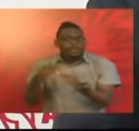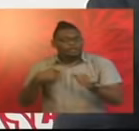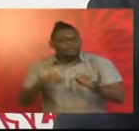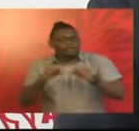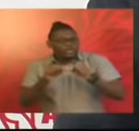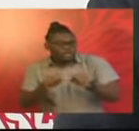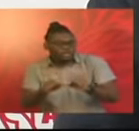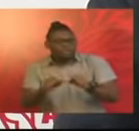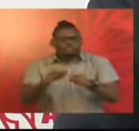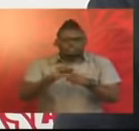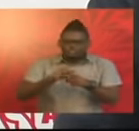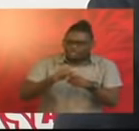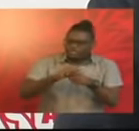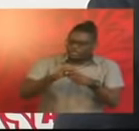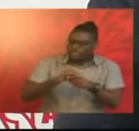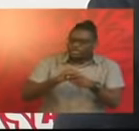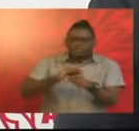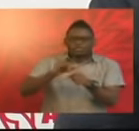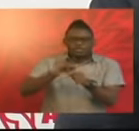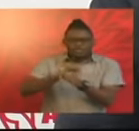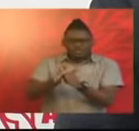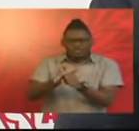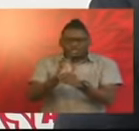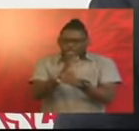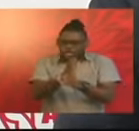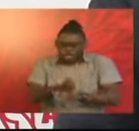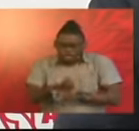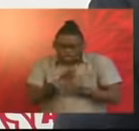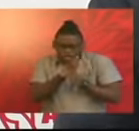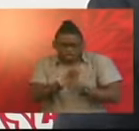provide those